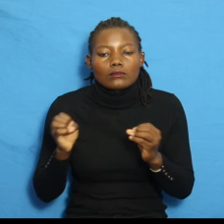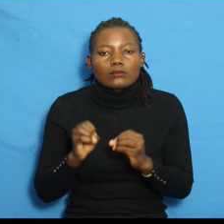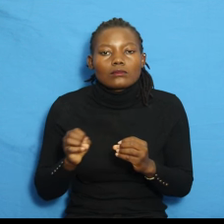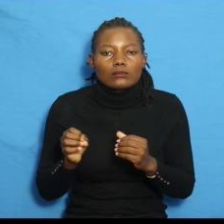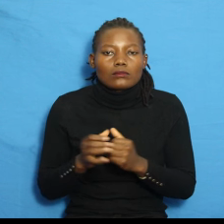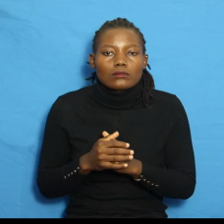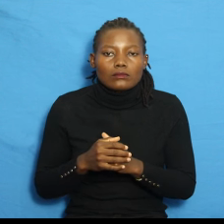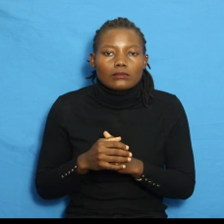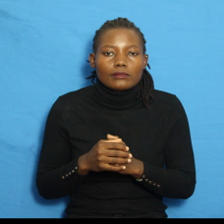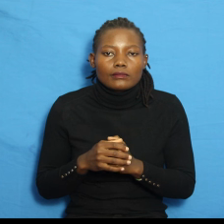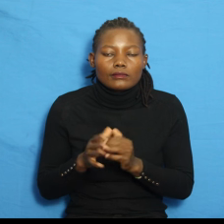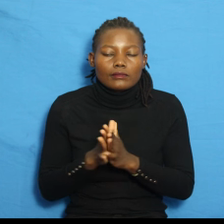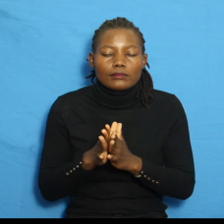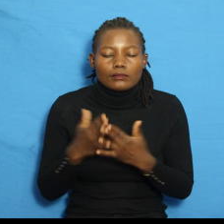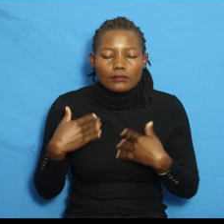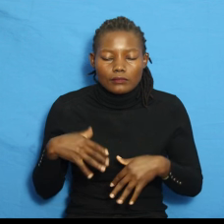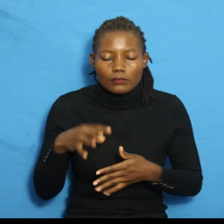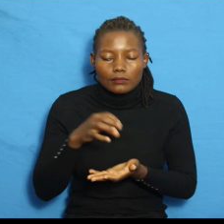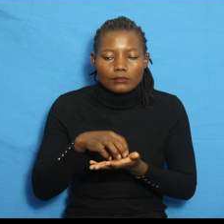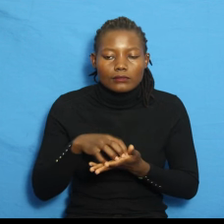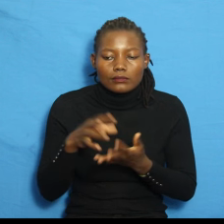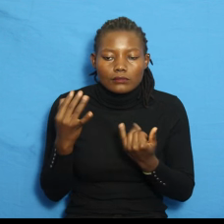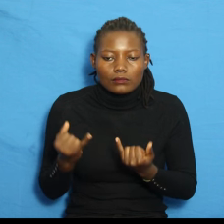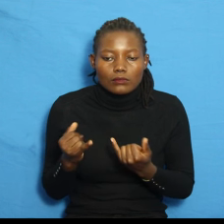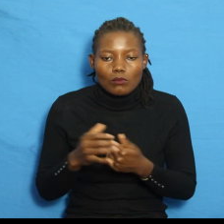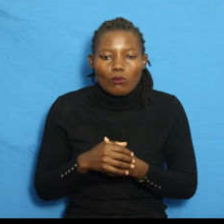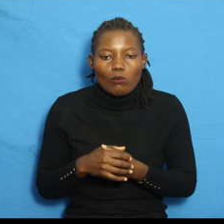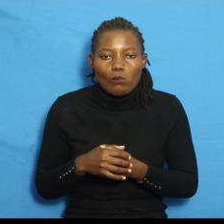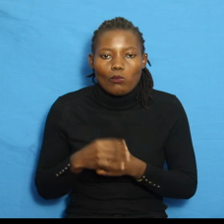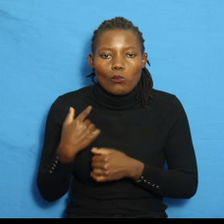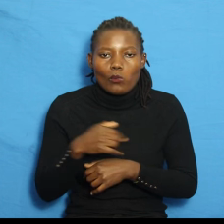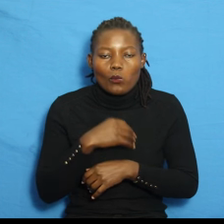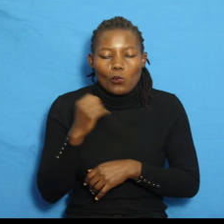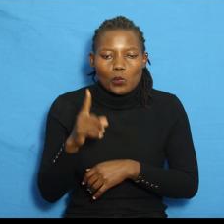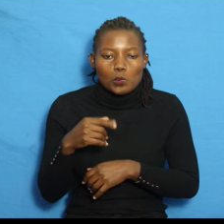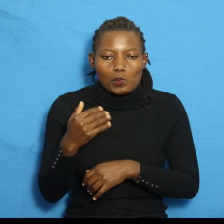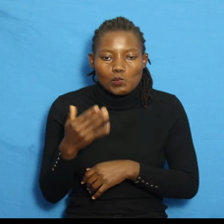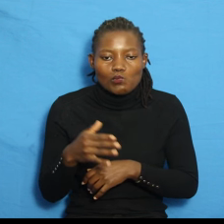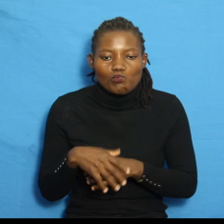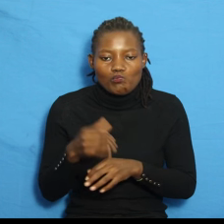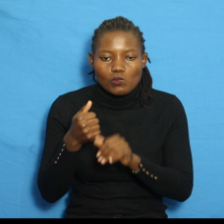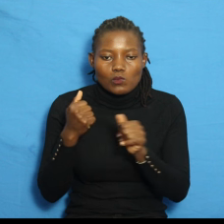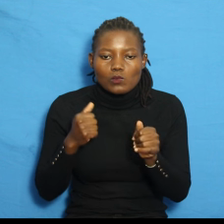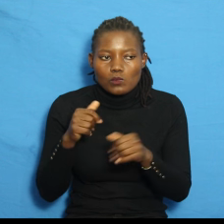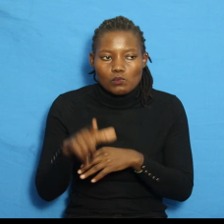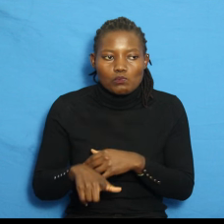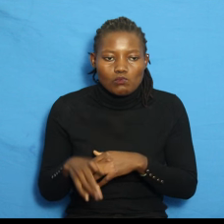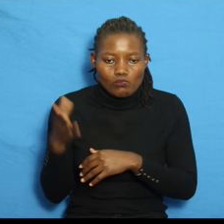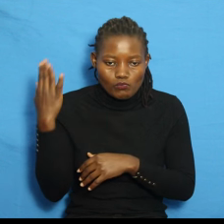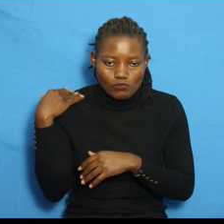in line with maintaining the right body position. So we need